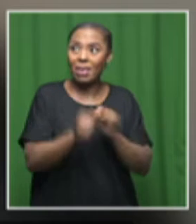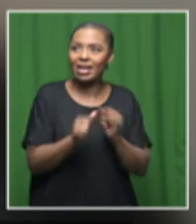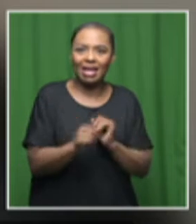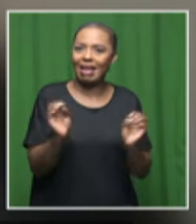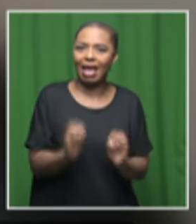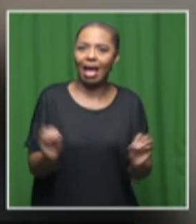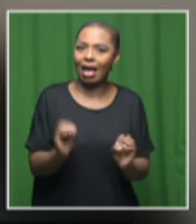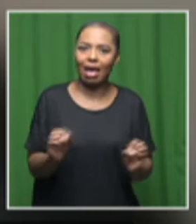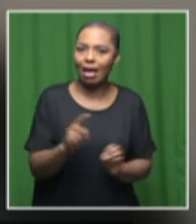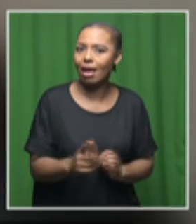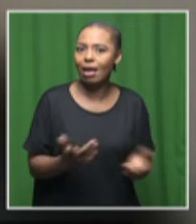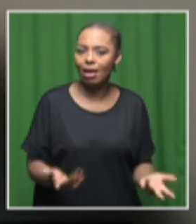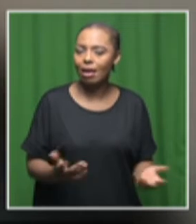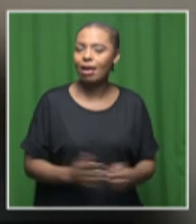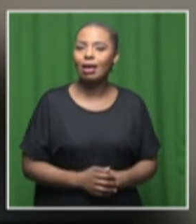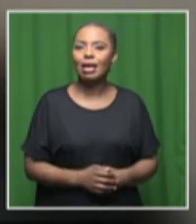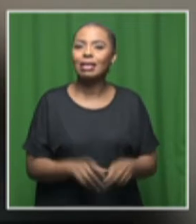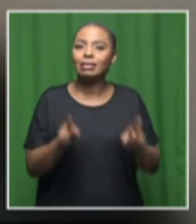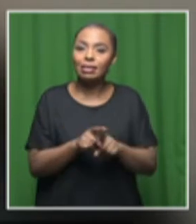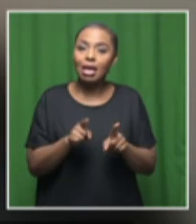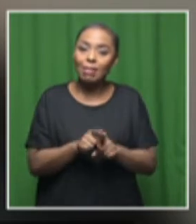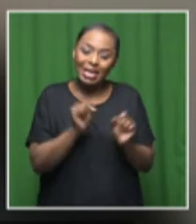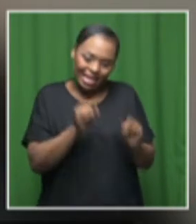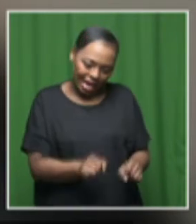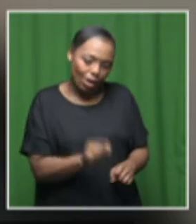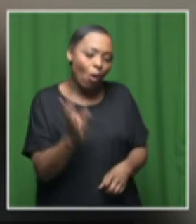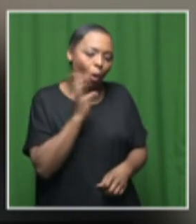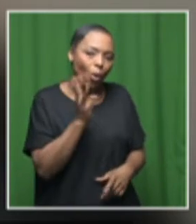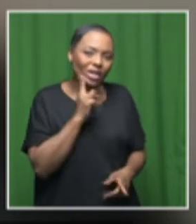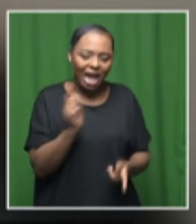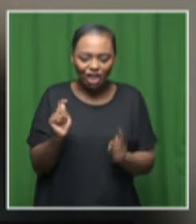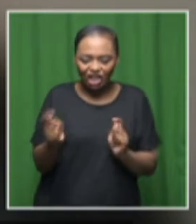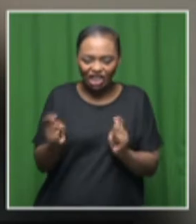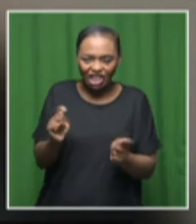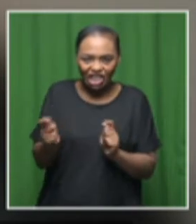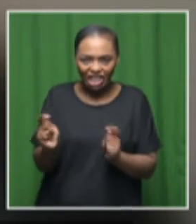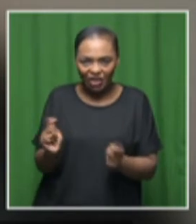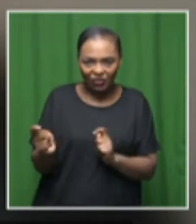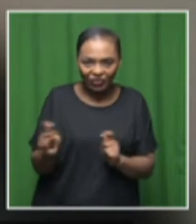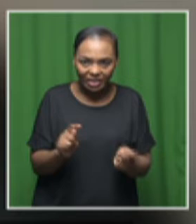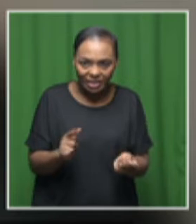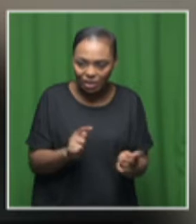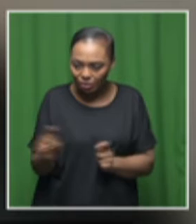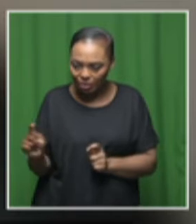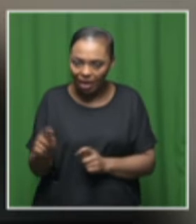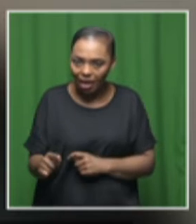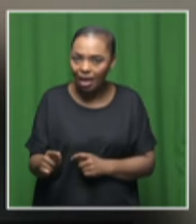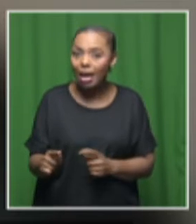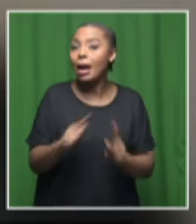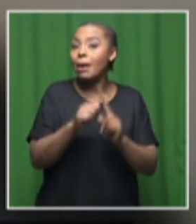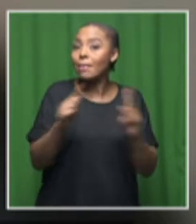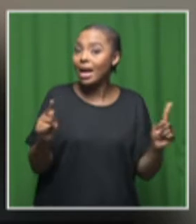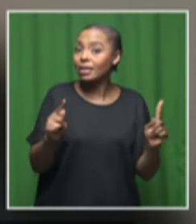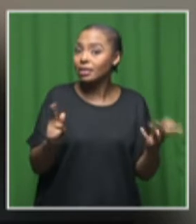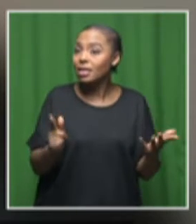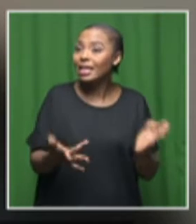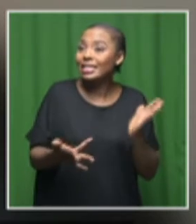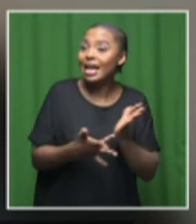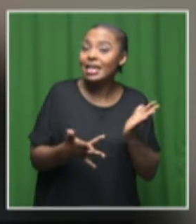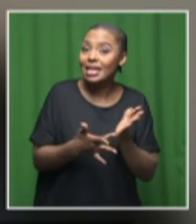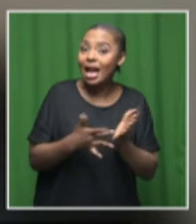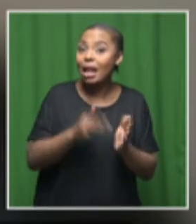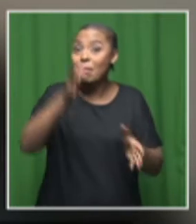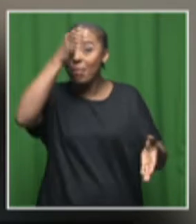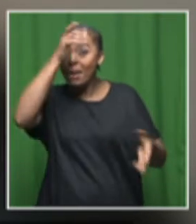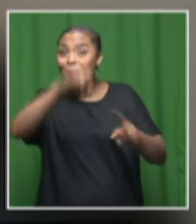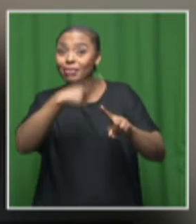the question regarding water shifting is around, do we actually have the technical expertise, first of all? Will